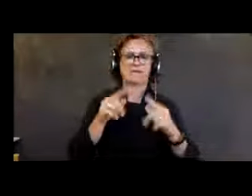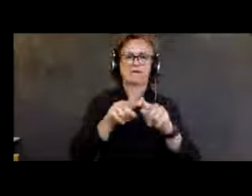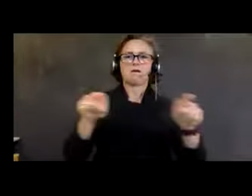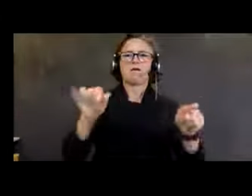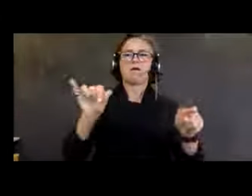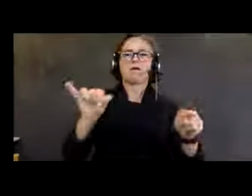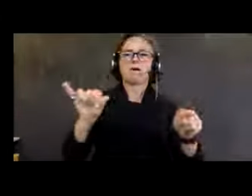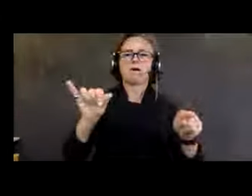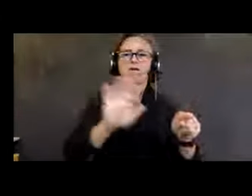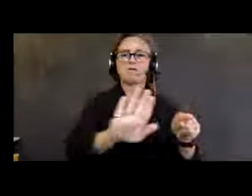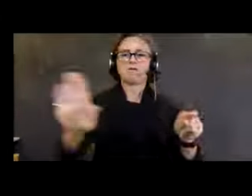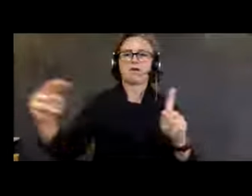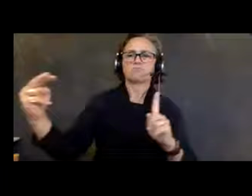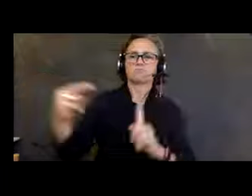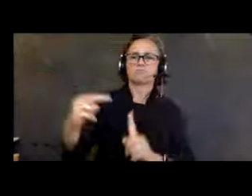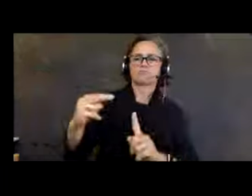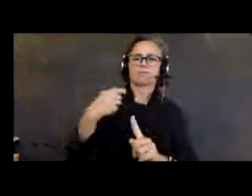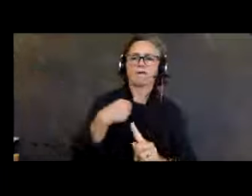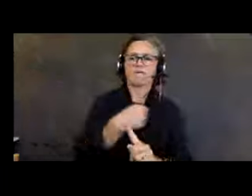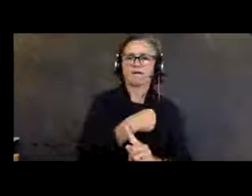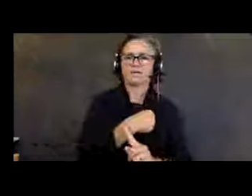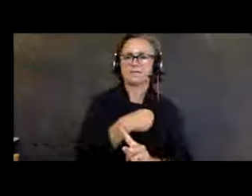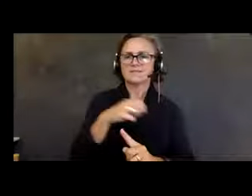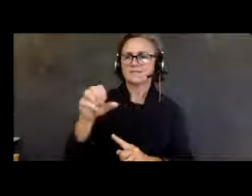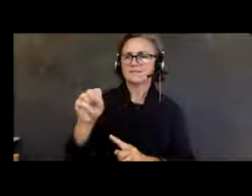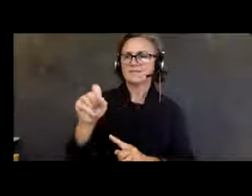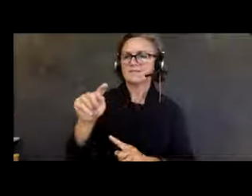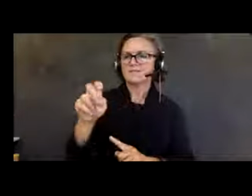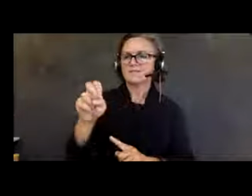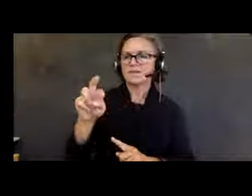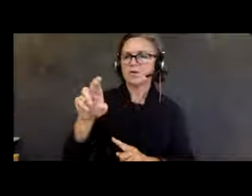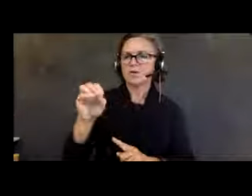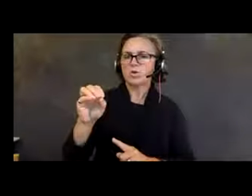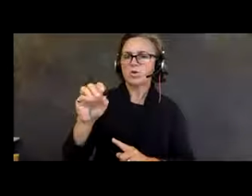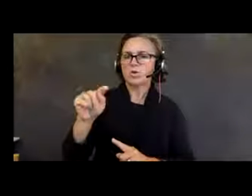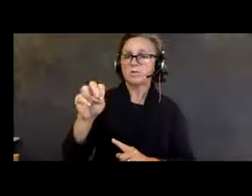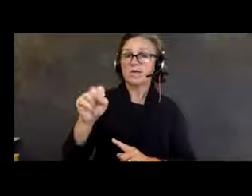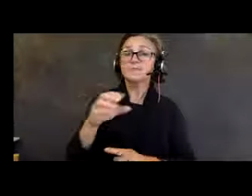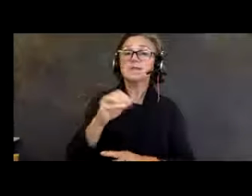to develop this notion of racial